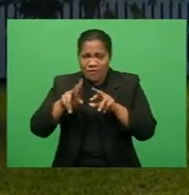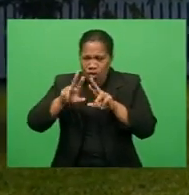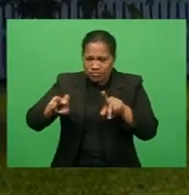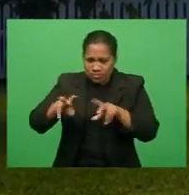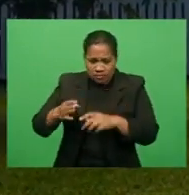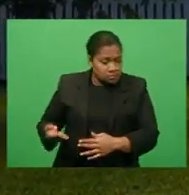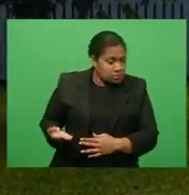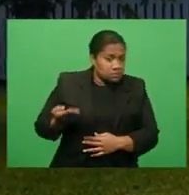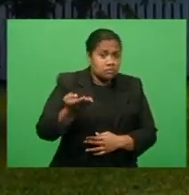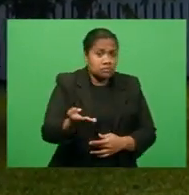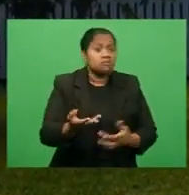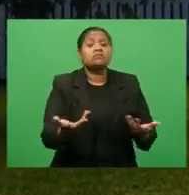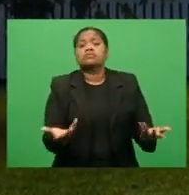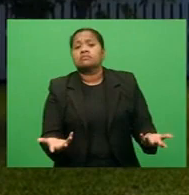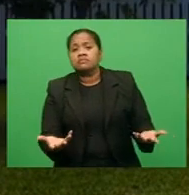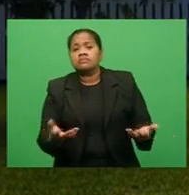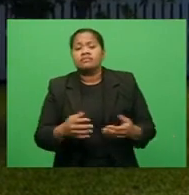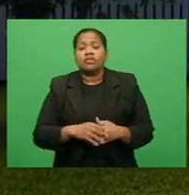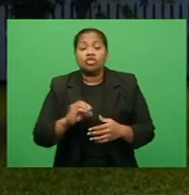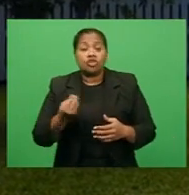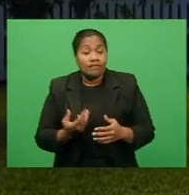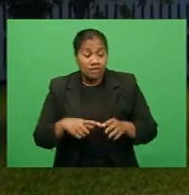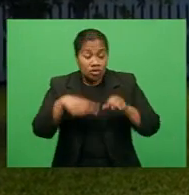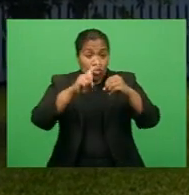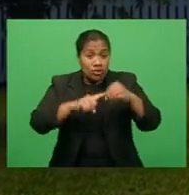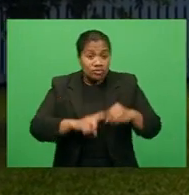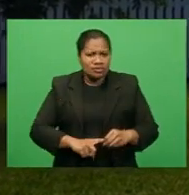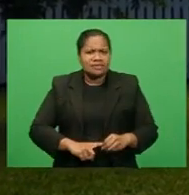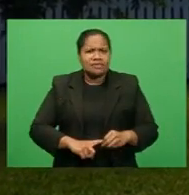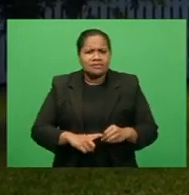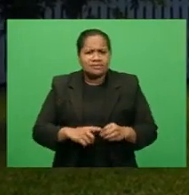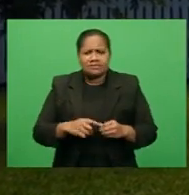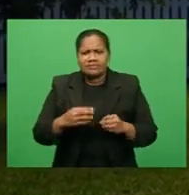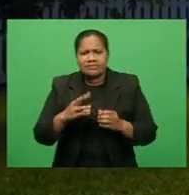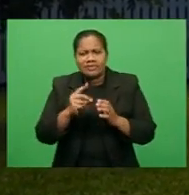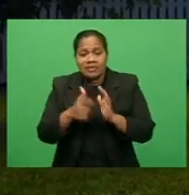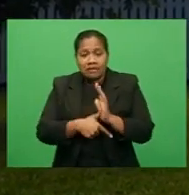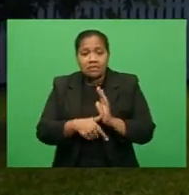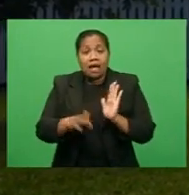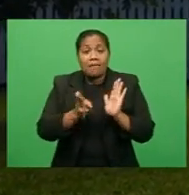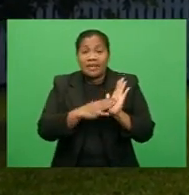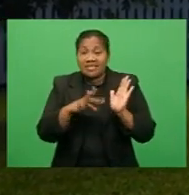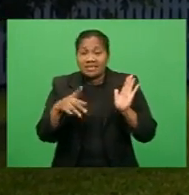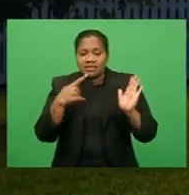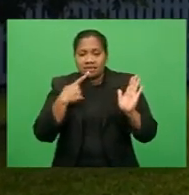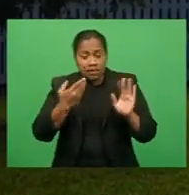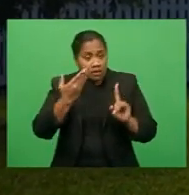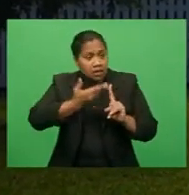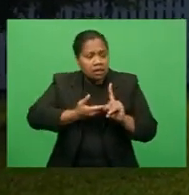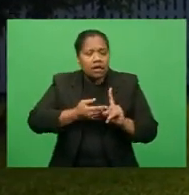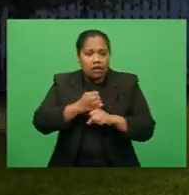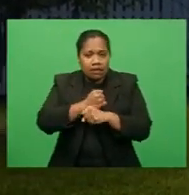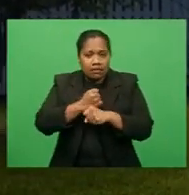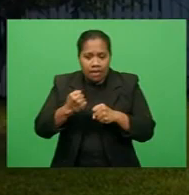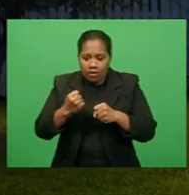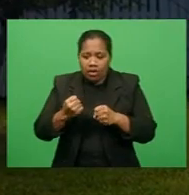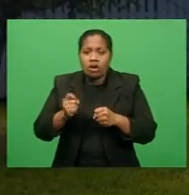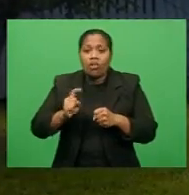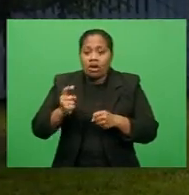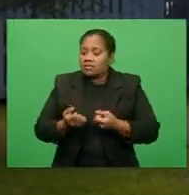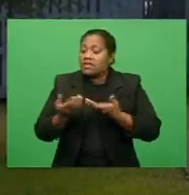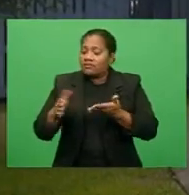question Mara. While avoiding the questions a couple of times, Matane-Singa said the power was vested to them through the search